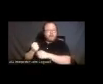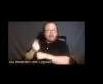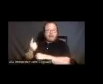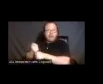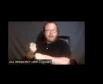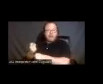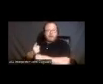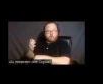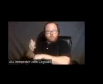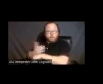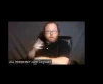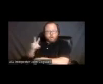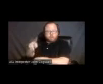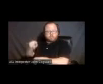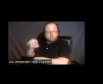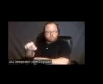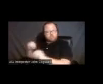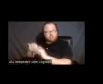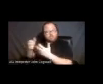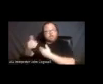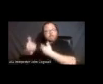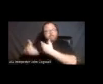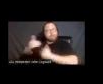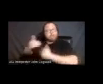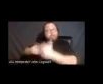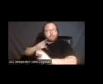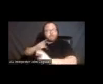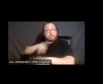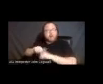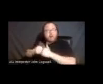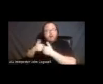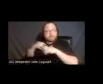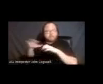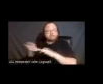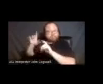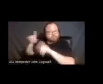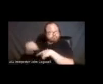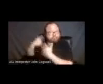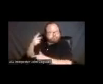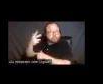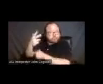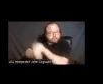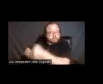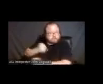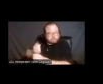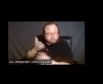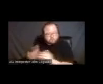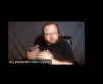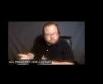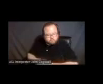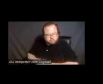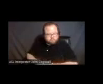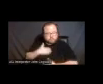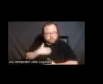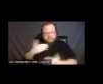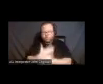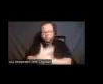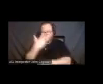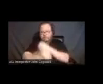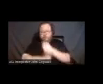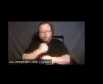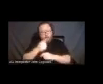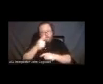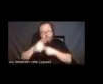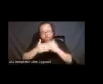those are more like progress reports. How are we doing on that 3-year plan? We had a new 3-year plan last